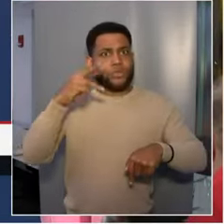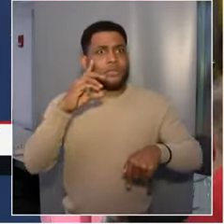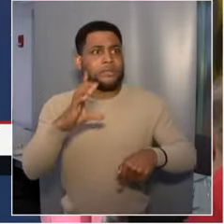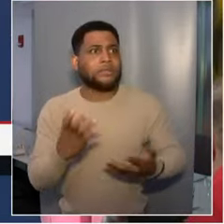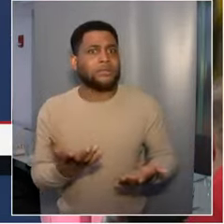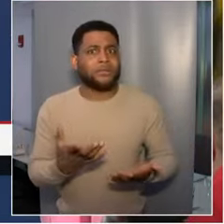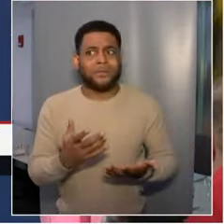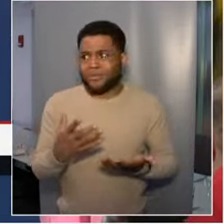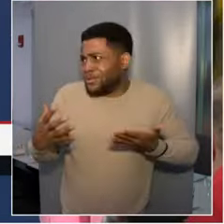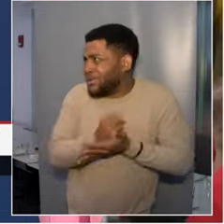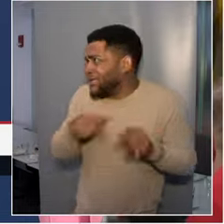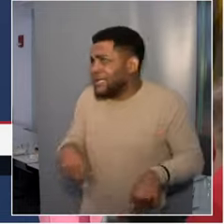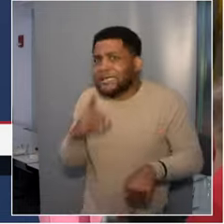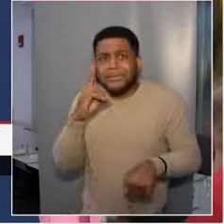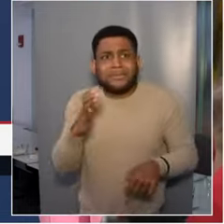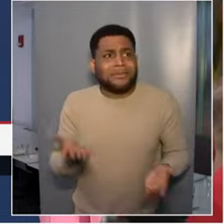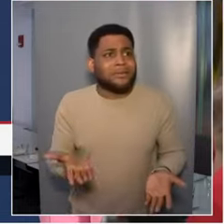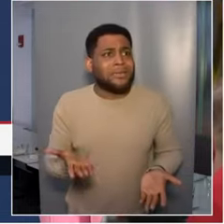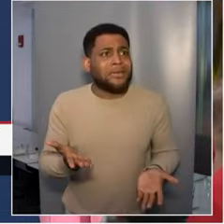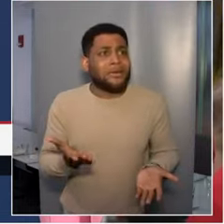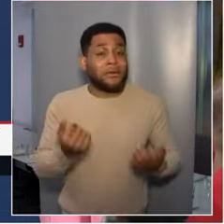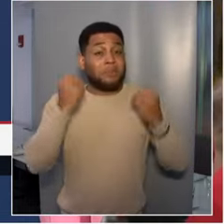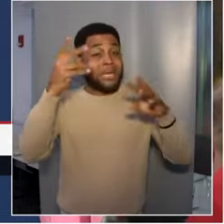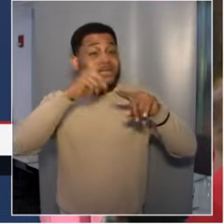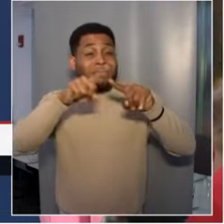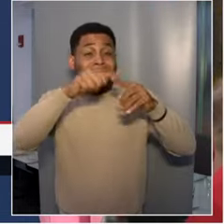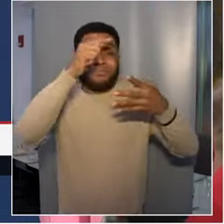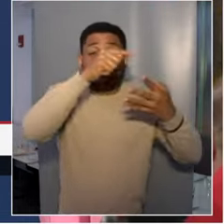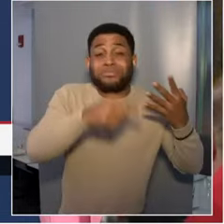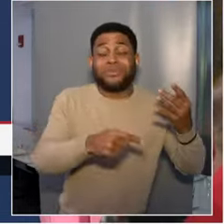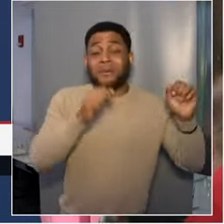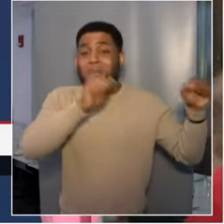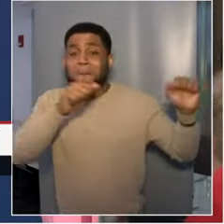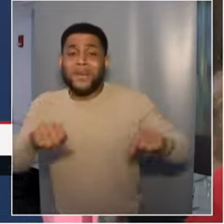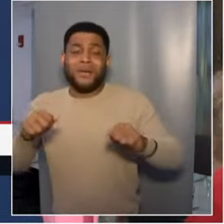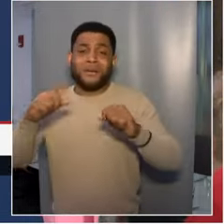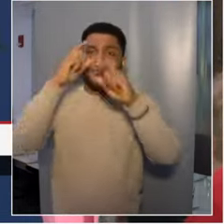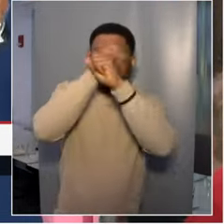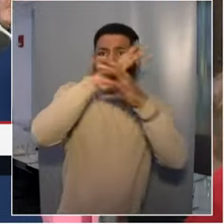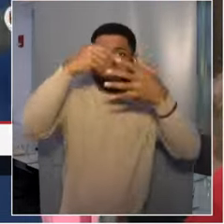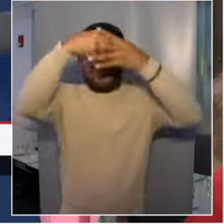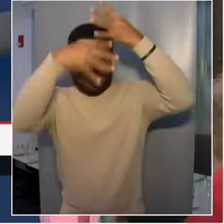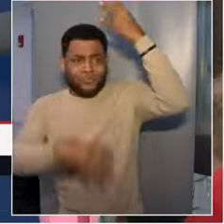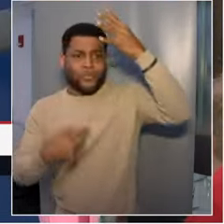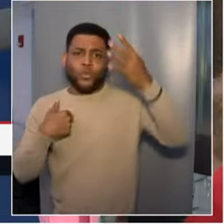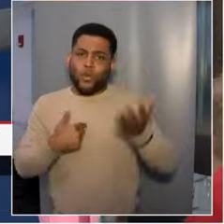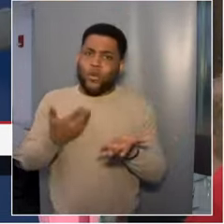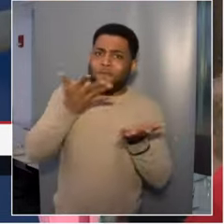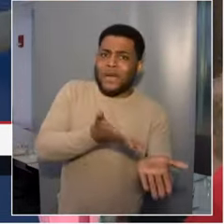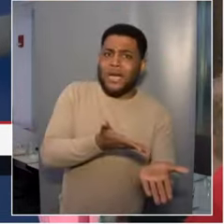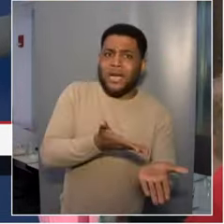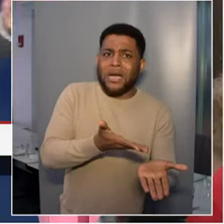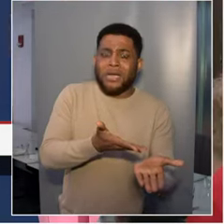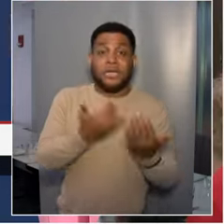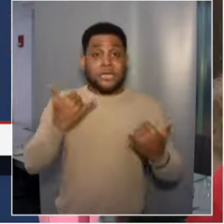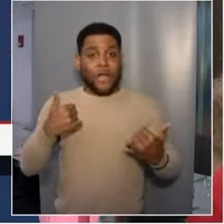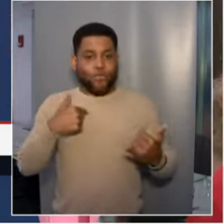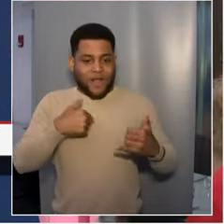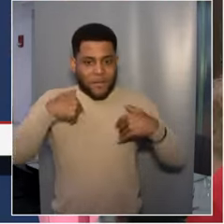city will be special because we have the means to do it. And now we have, you know, a bigger